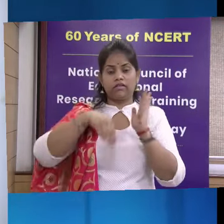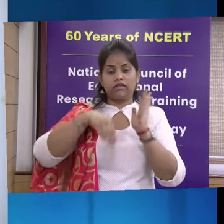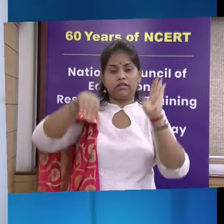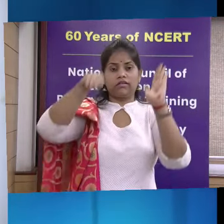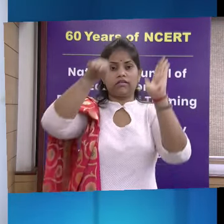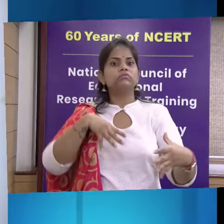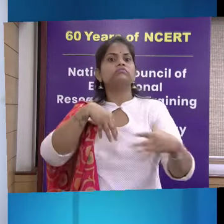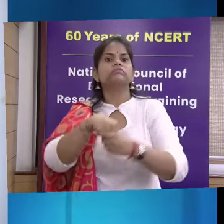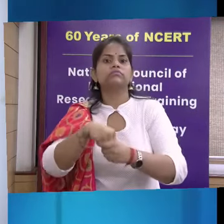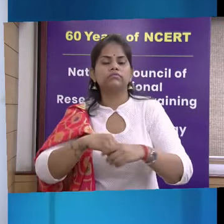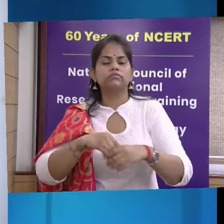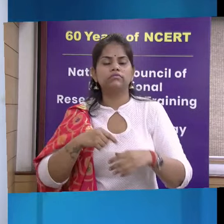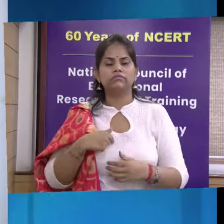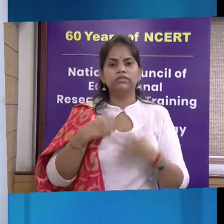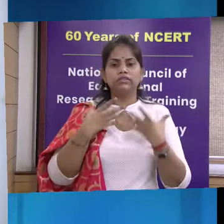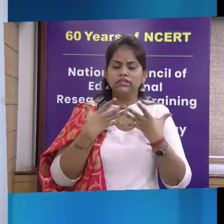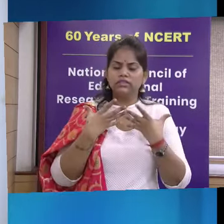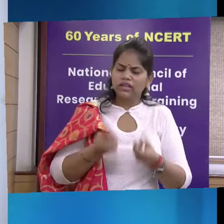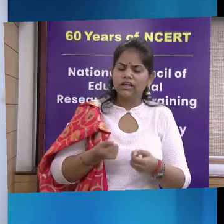only possible